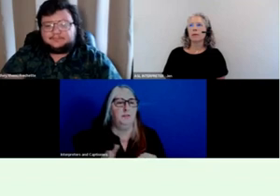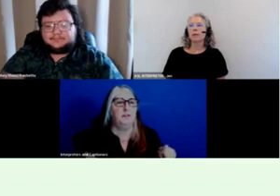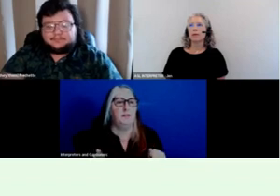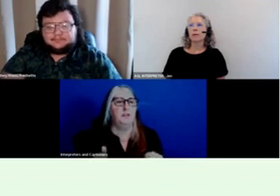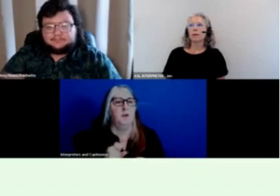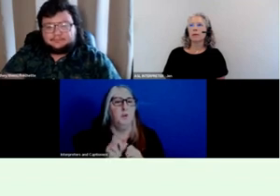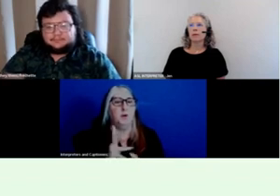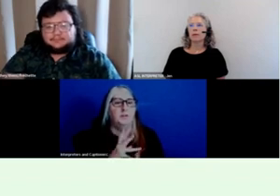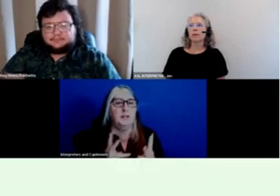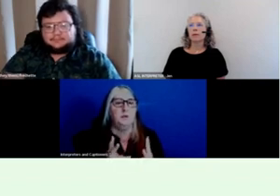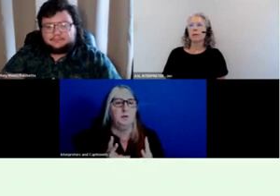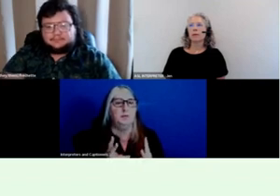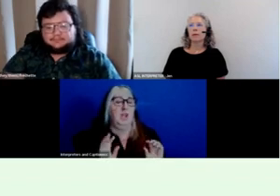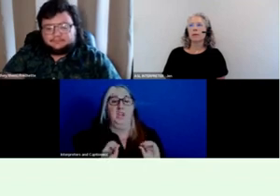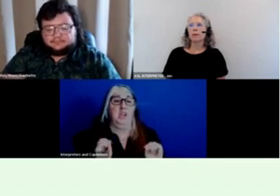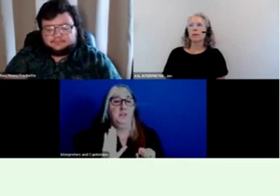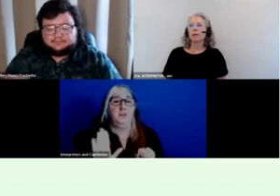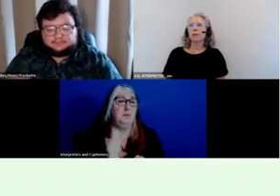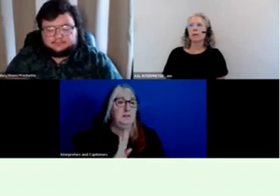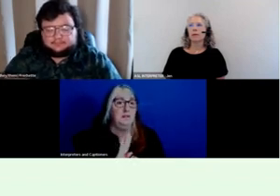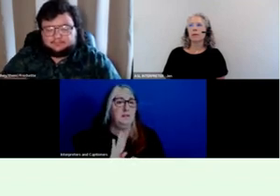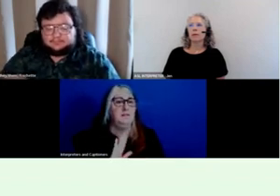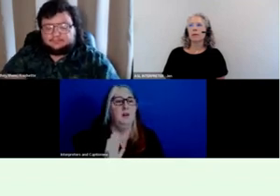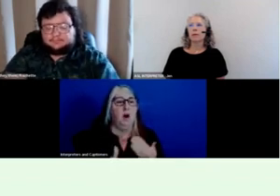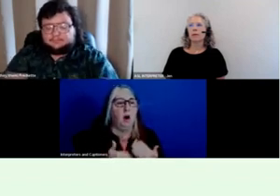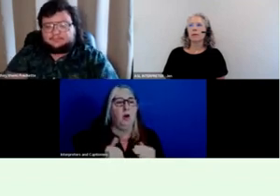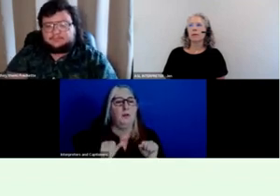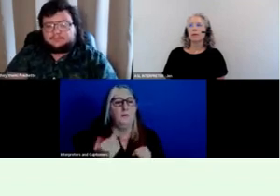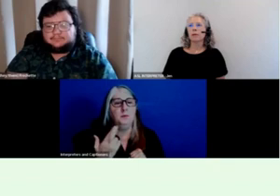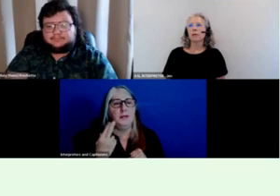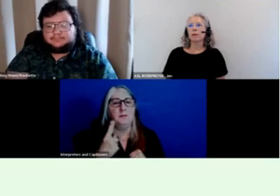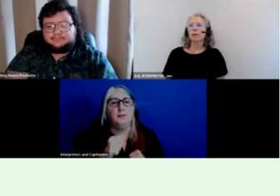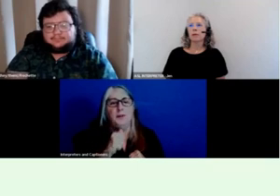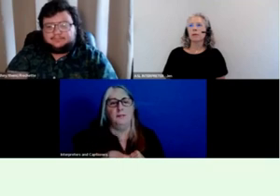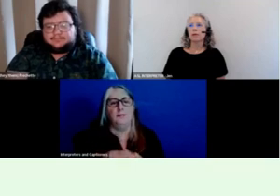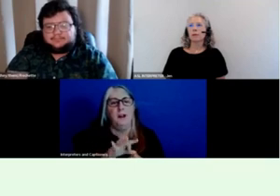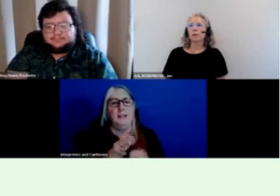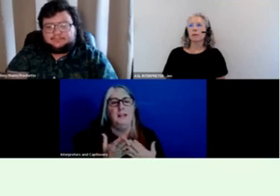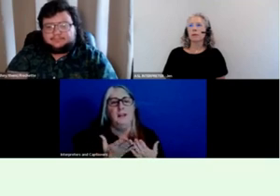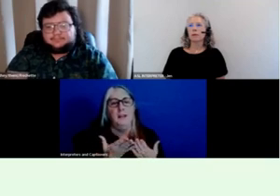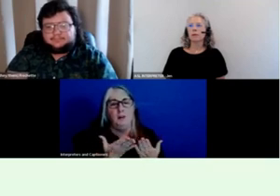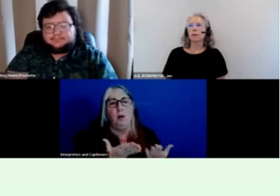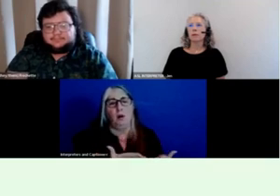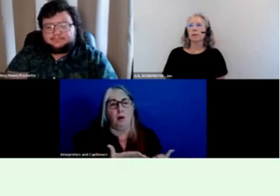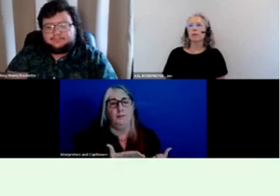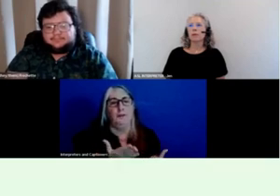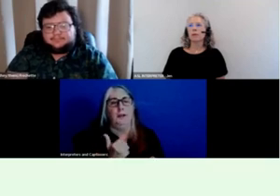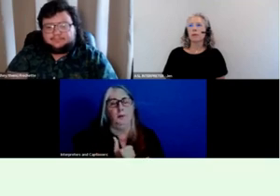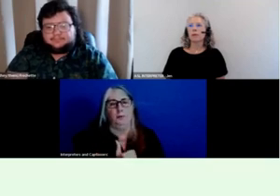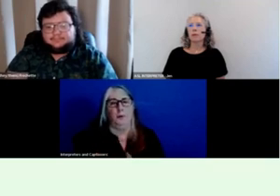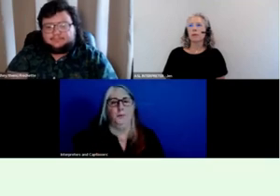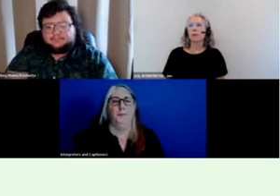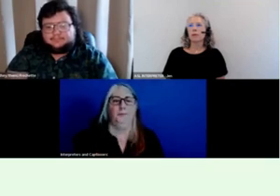cultural differences, work schedules, none of your business, all can be reasons for not finding an